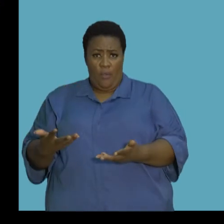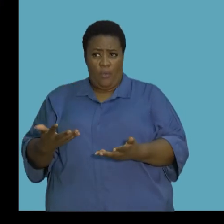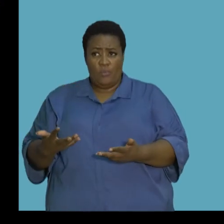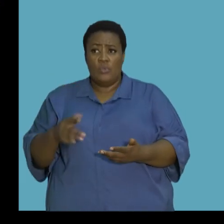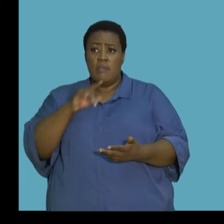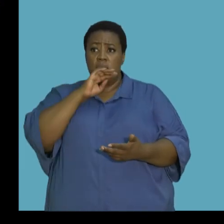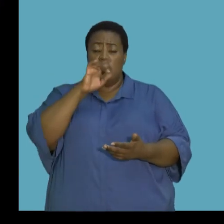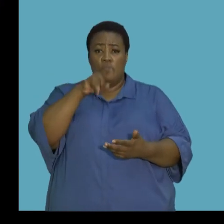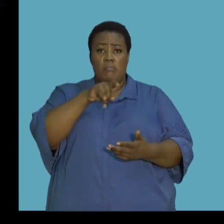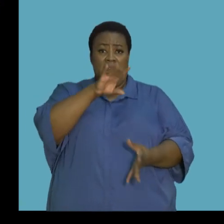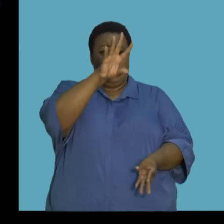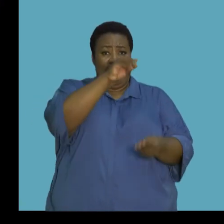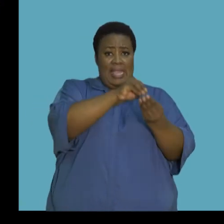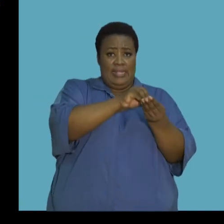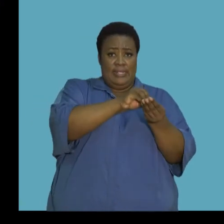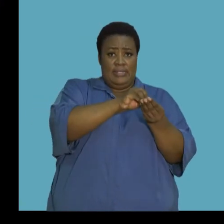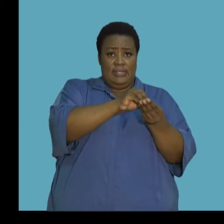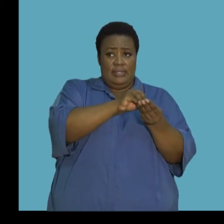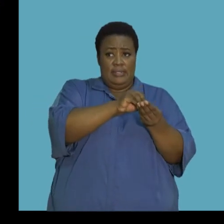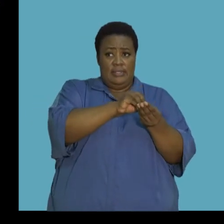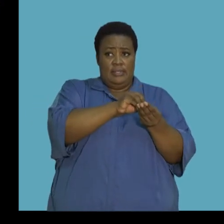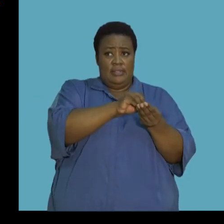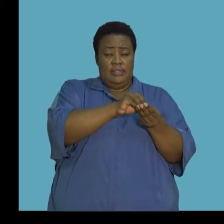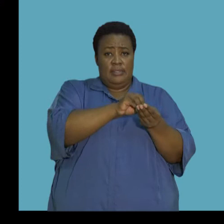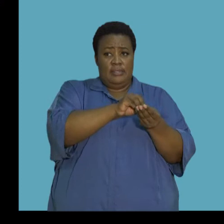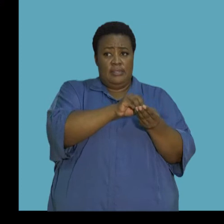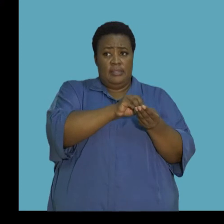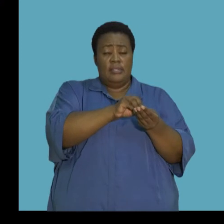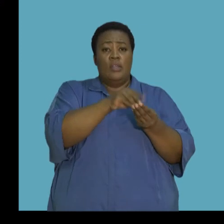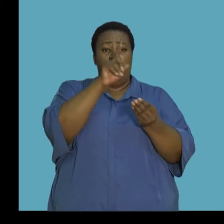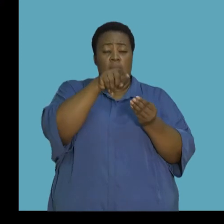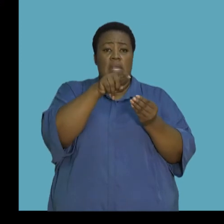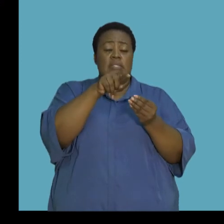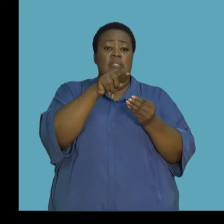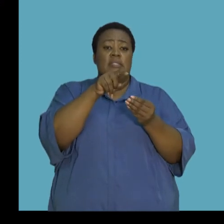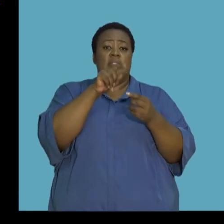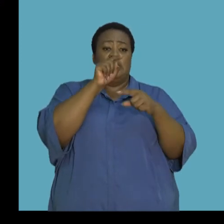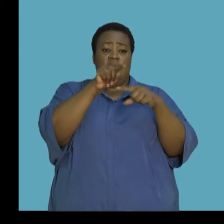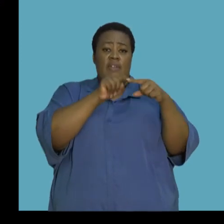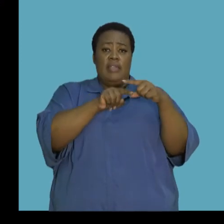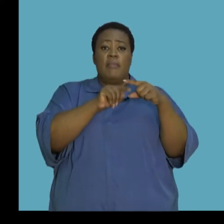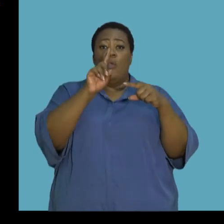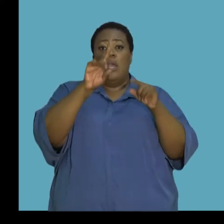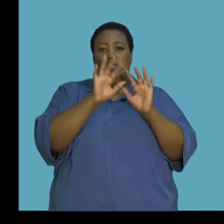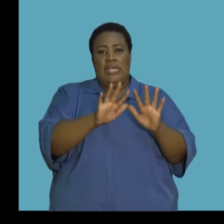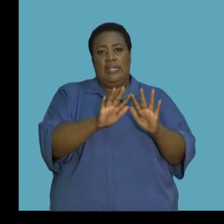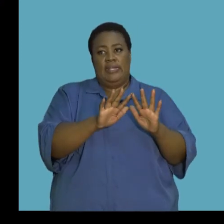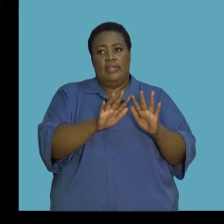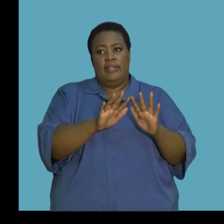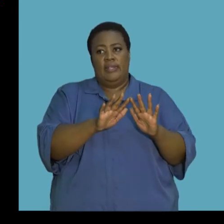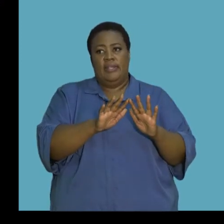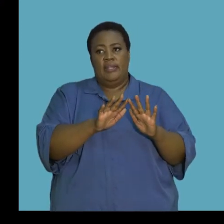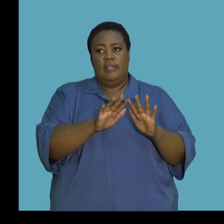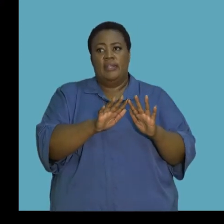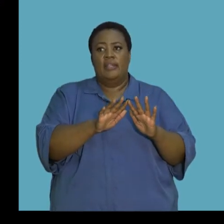this case, you guys would need to add up the sum of all these 10, and you would need to divide that sum